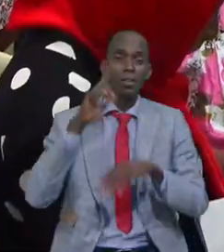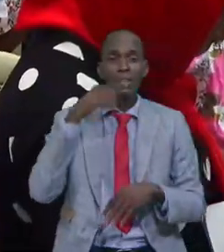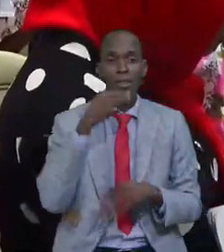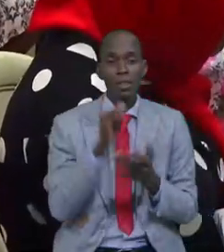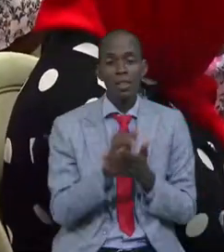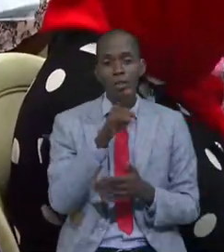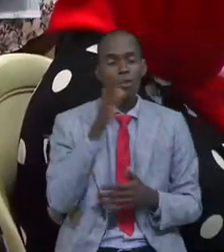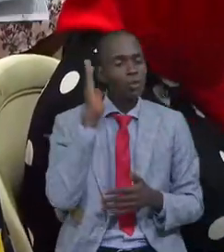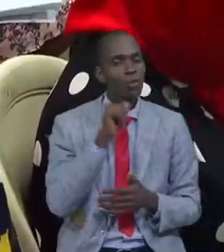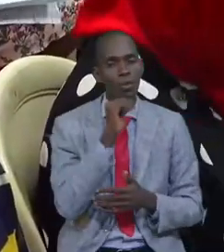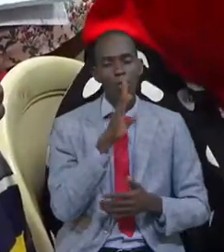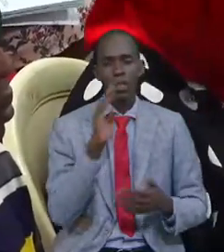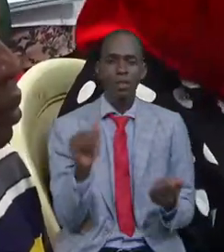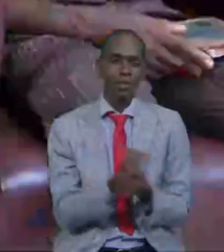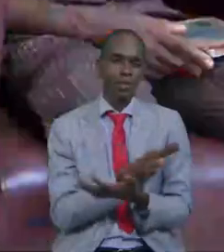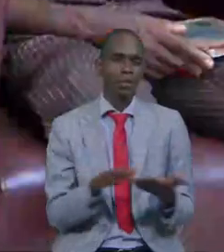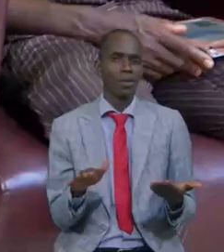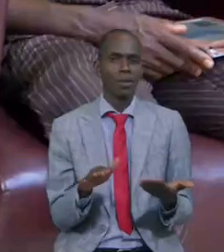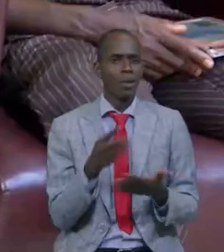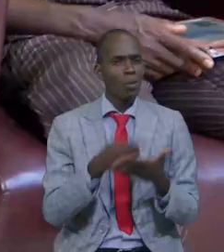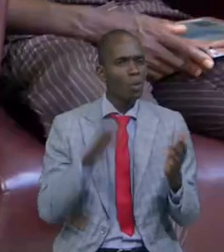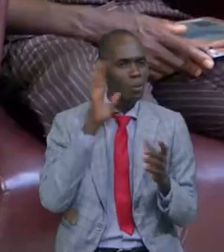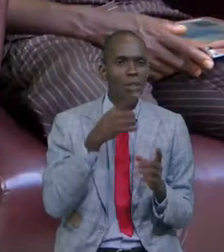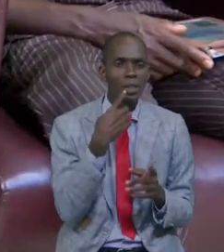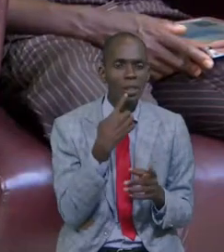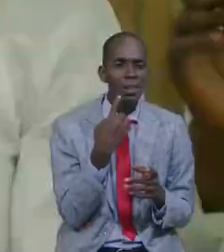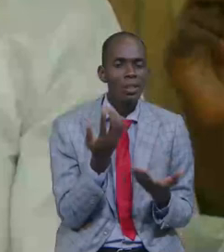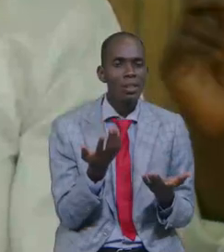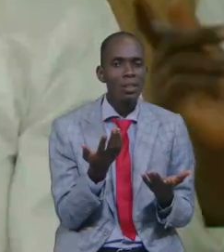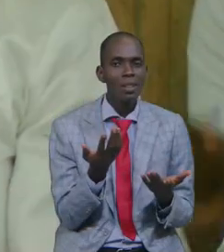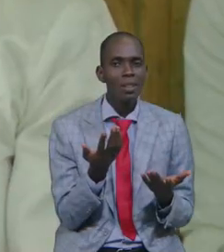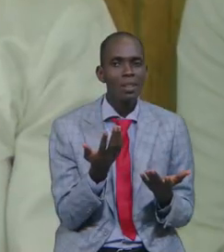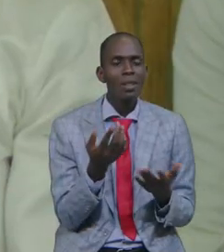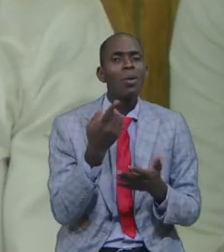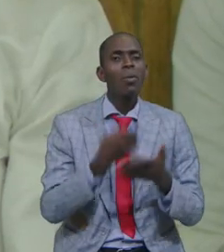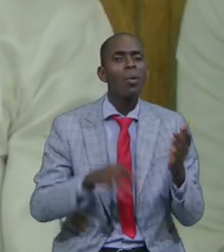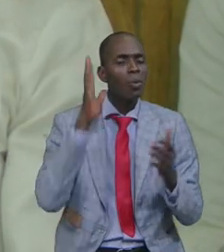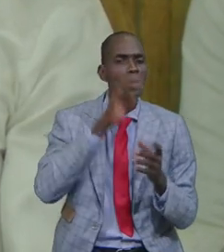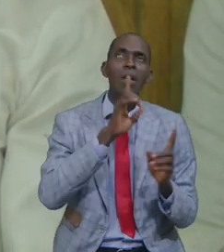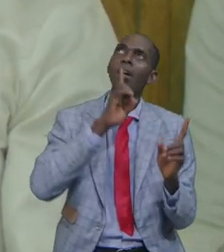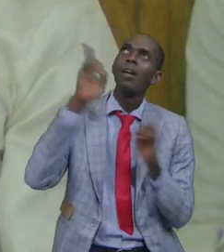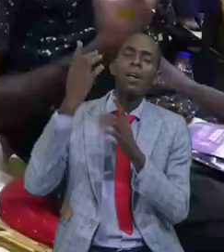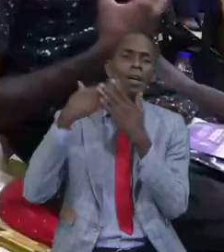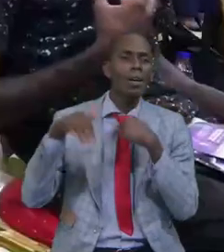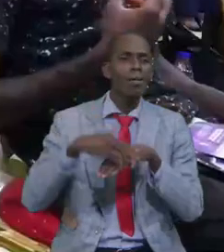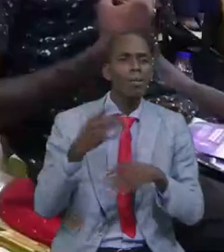should not perish. What do you say? I said, what do you say?